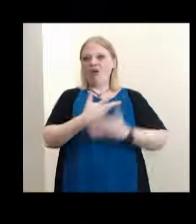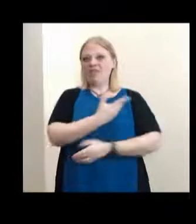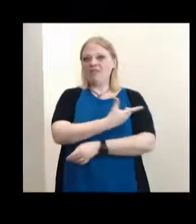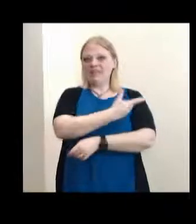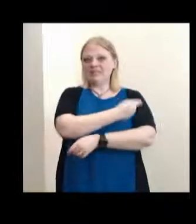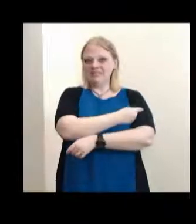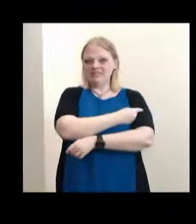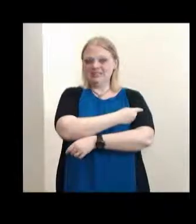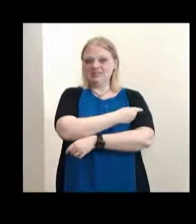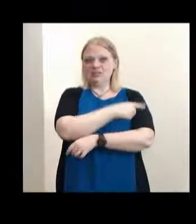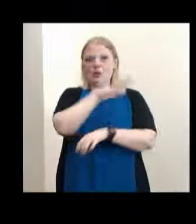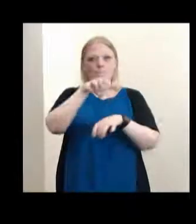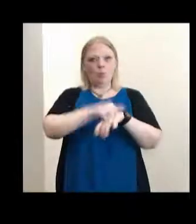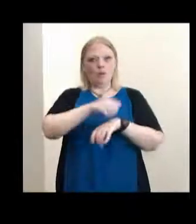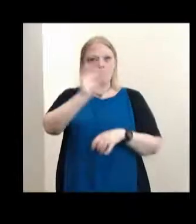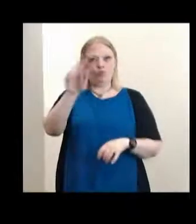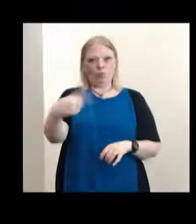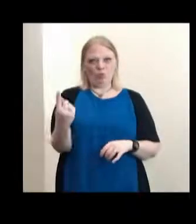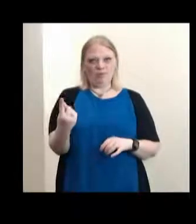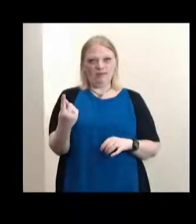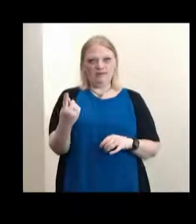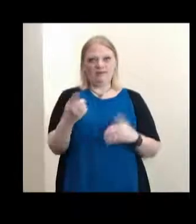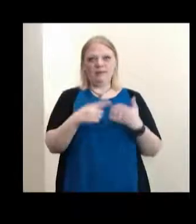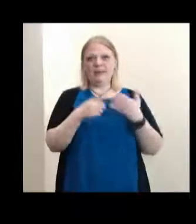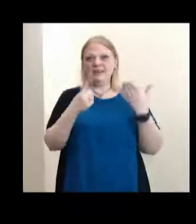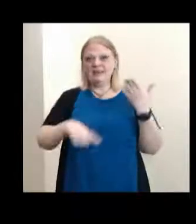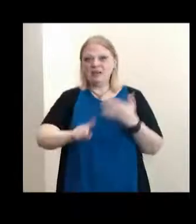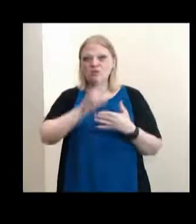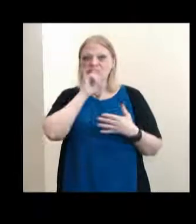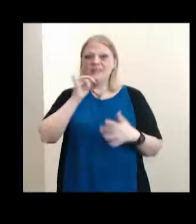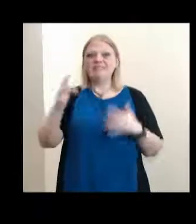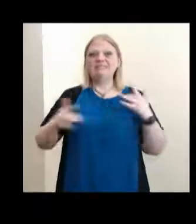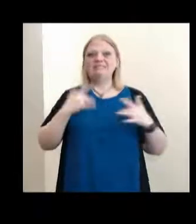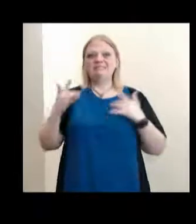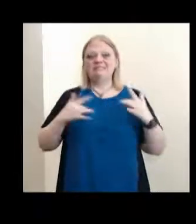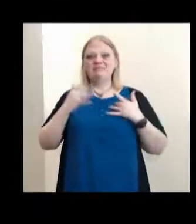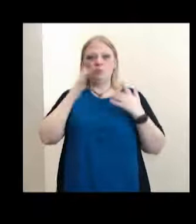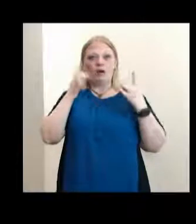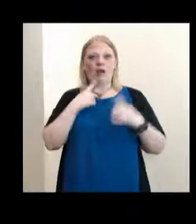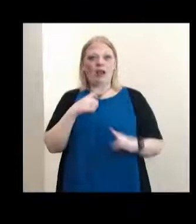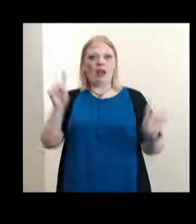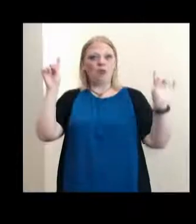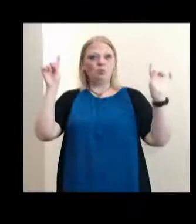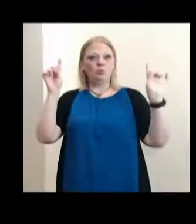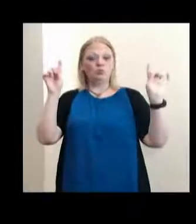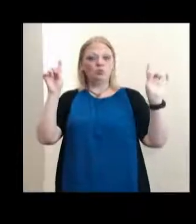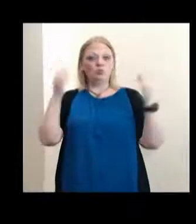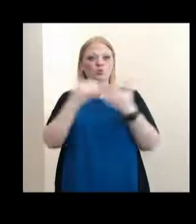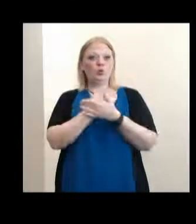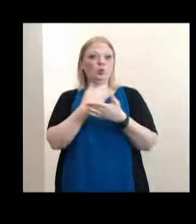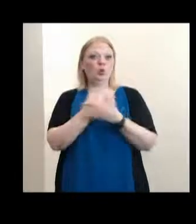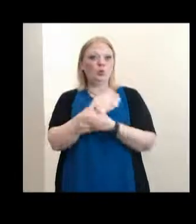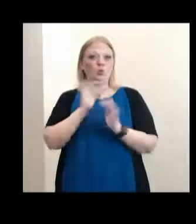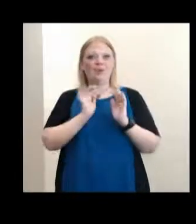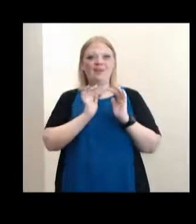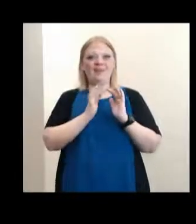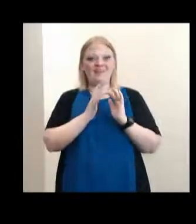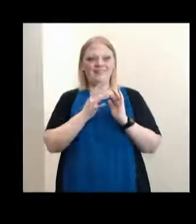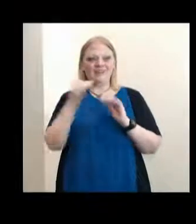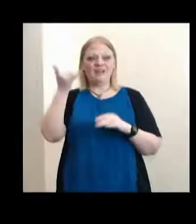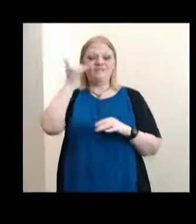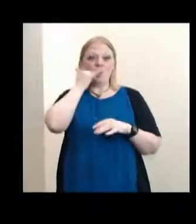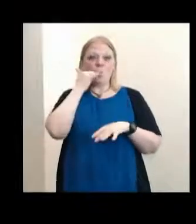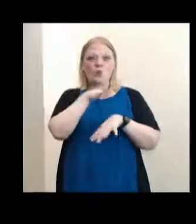vaccines are by appointment only. And next week, we're really excited. We're going to be announcing our new online and